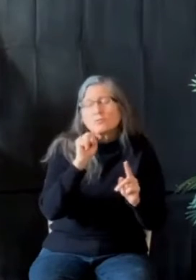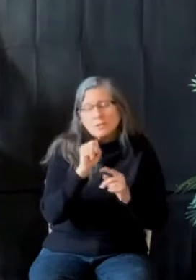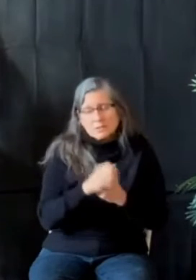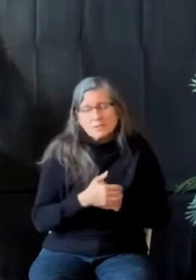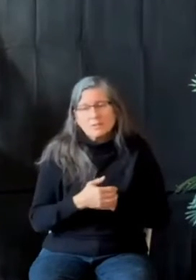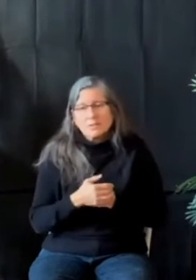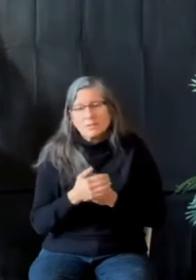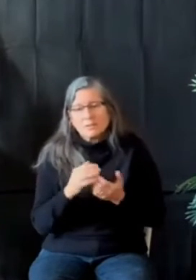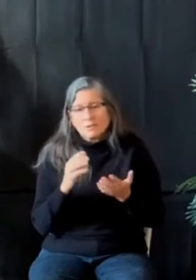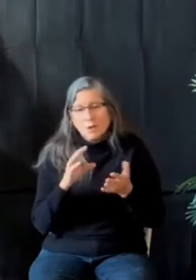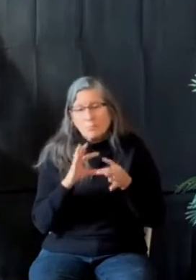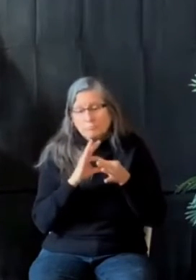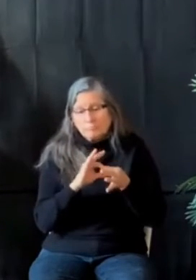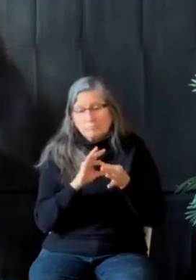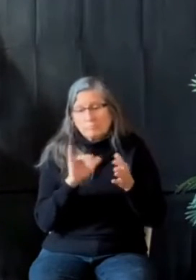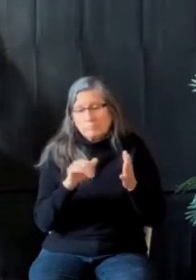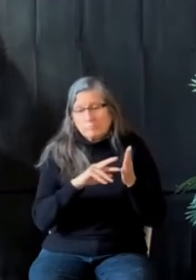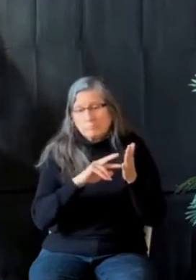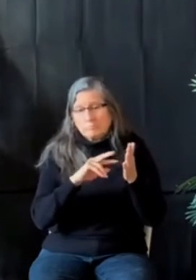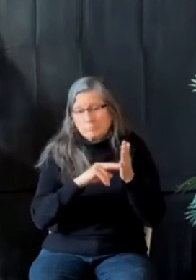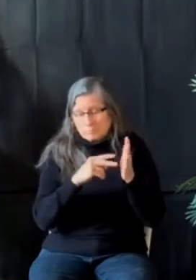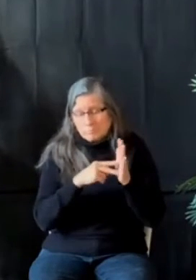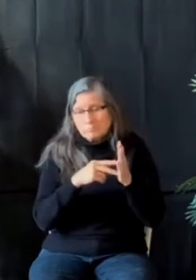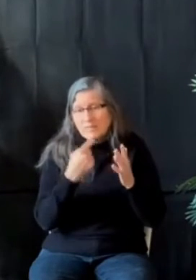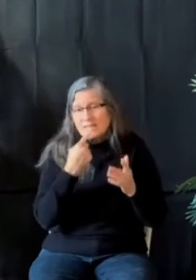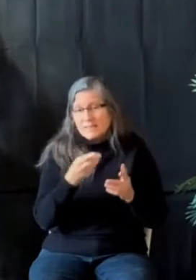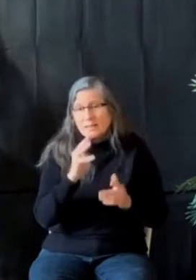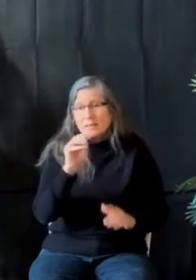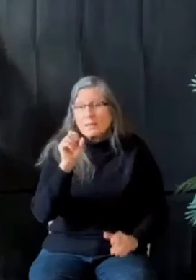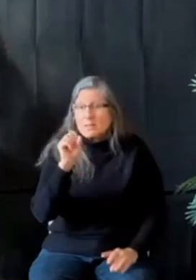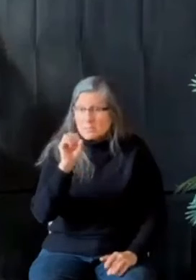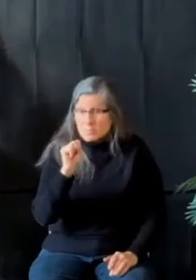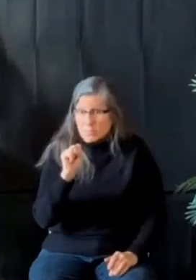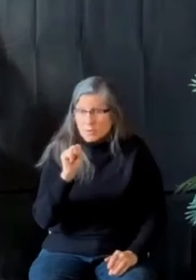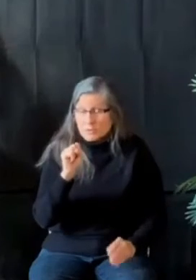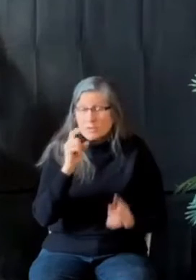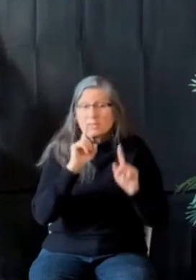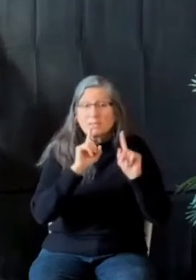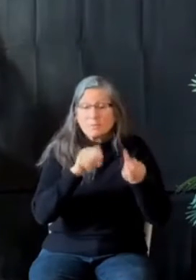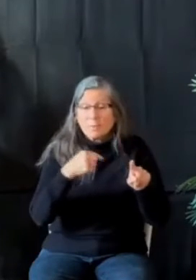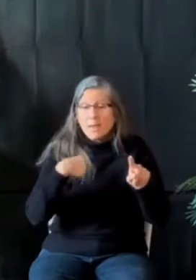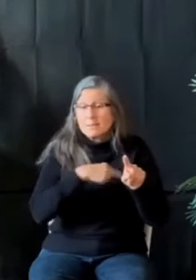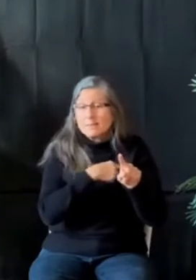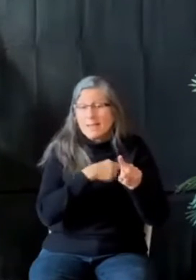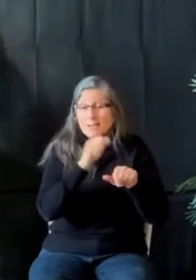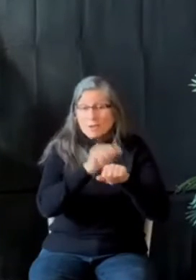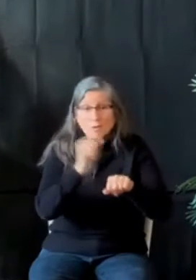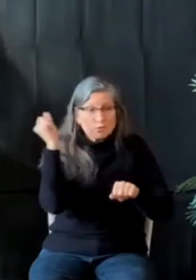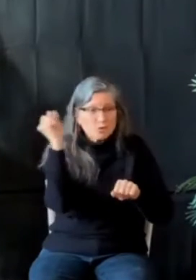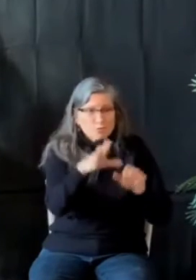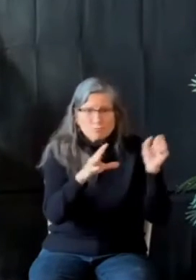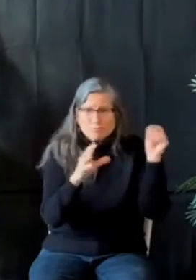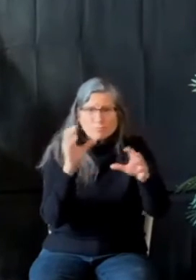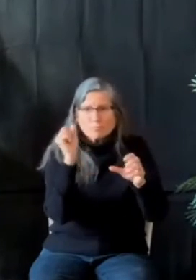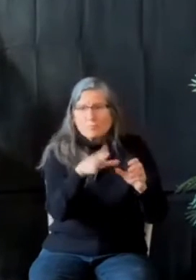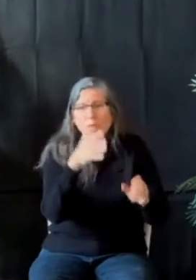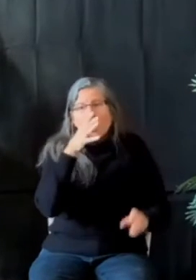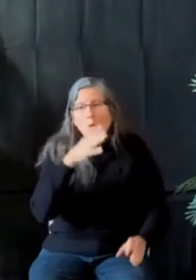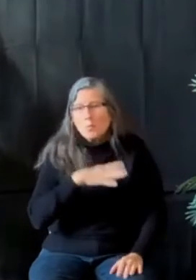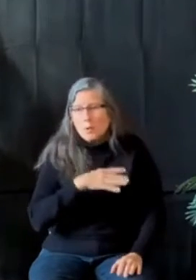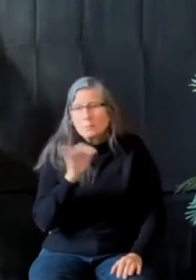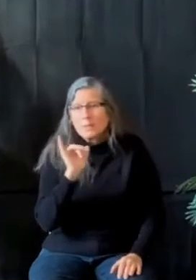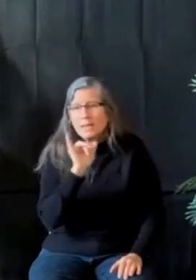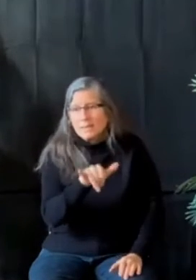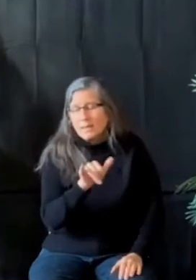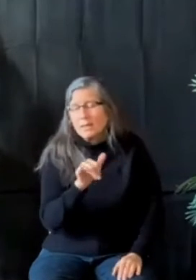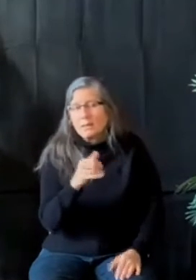And so in the context of that, they said, Moses commands us to stone such women. Now, what do you